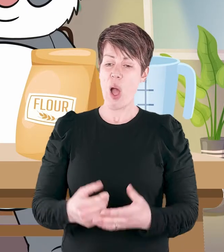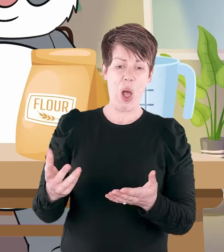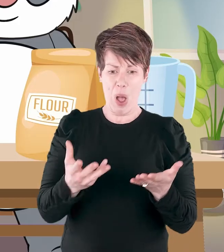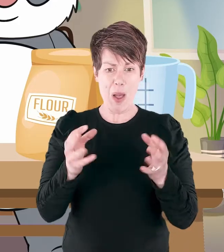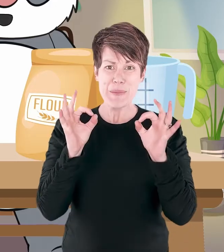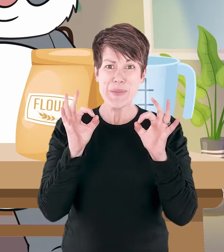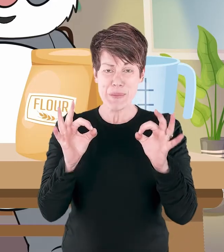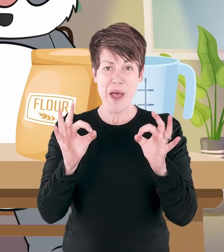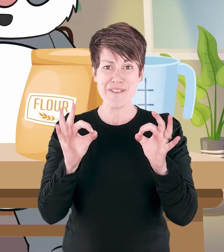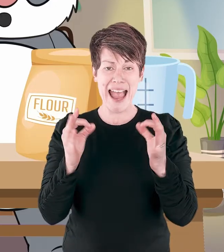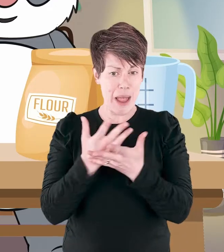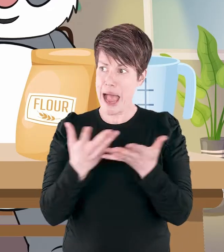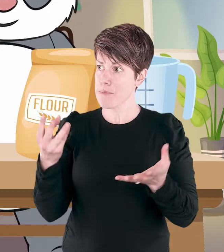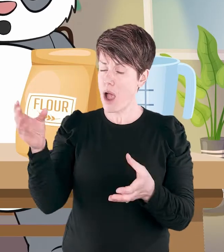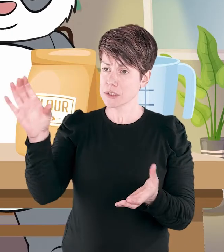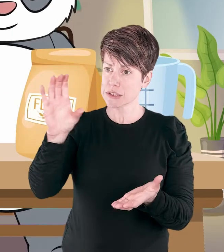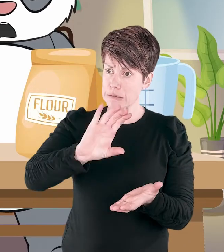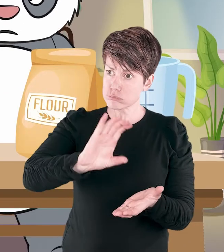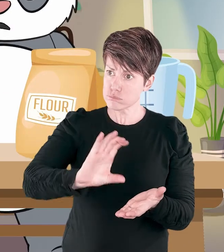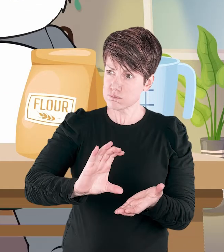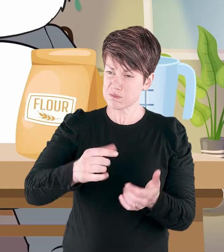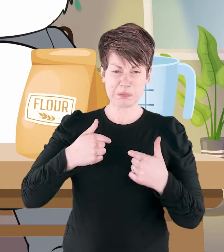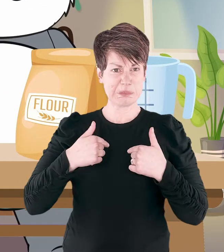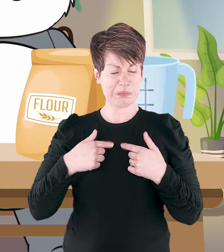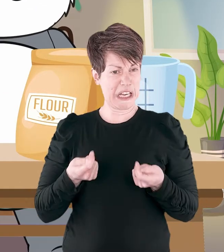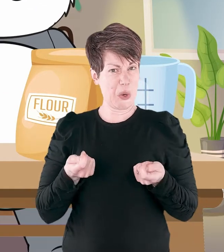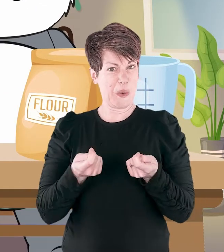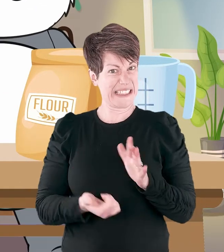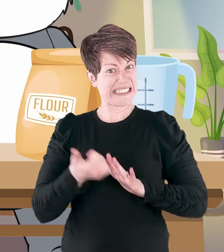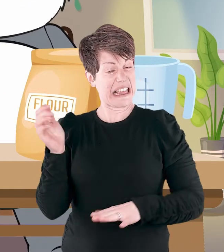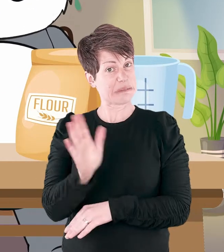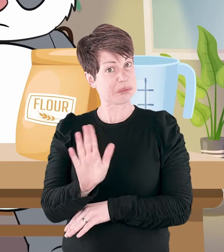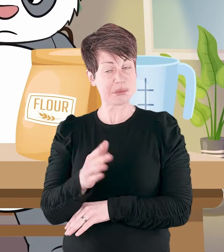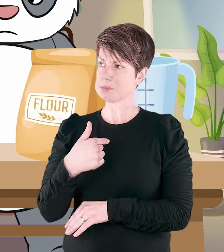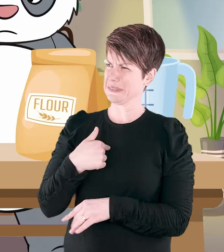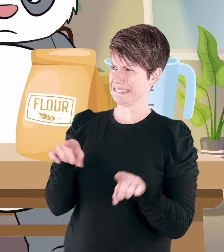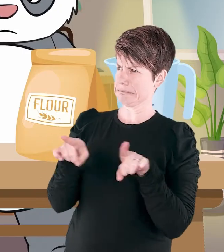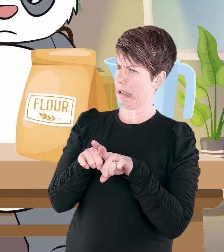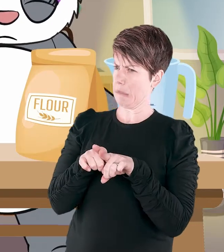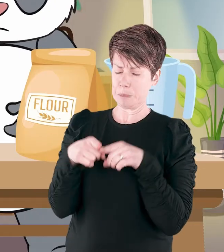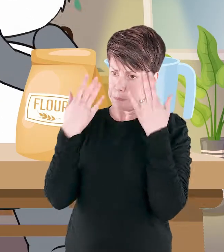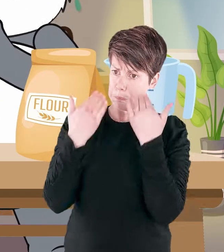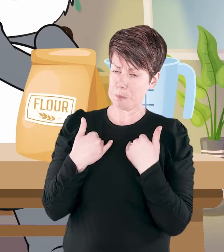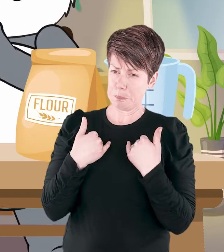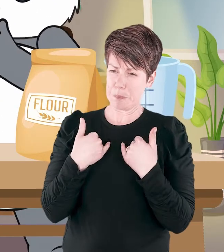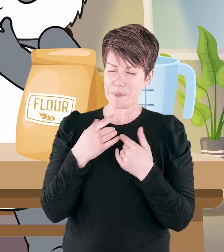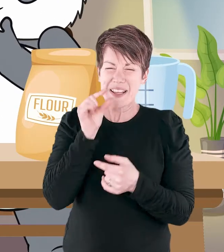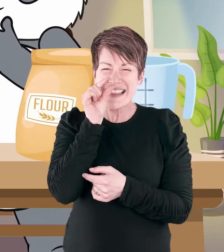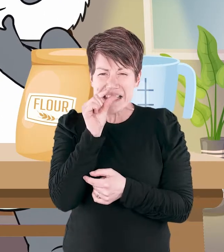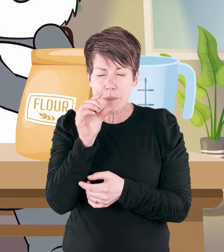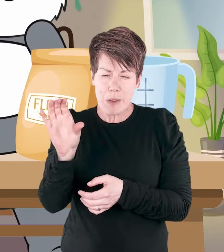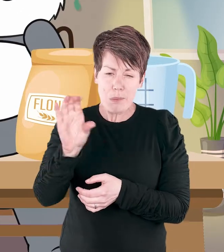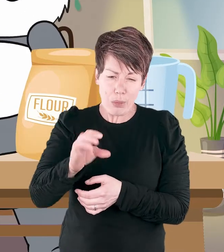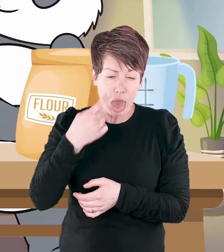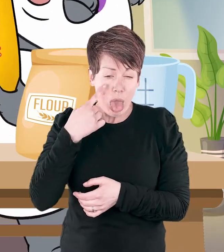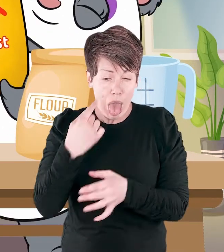Perfect. How much should we use, Milo? I'm not that good at cooking. Me neither. Why don't you put a bit